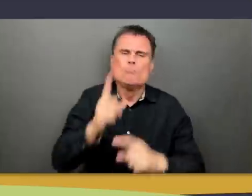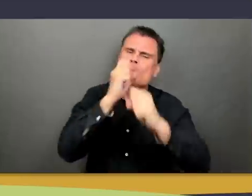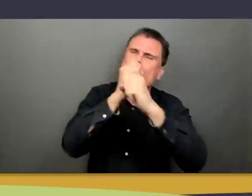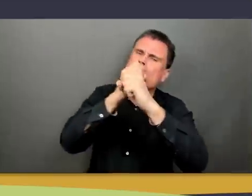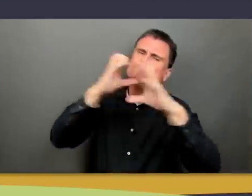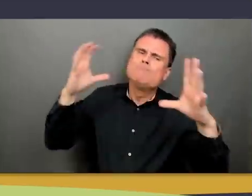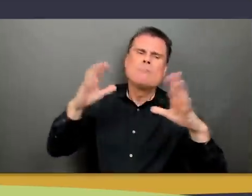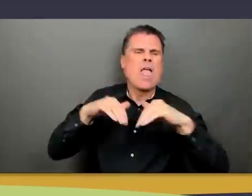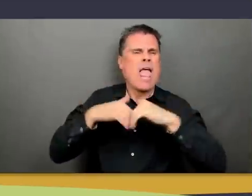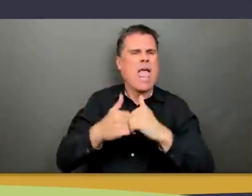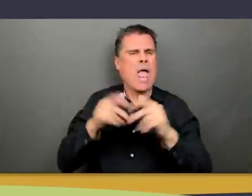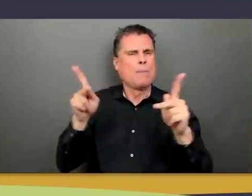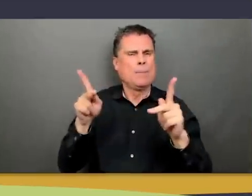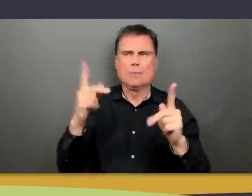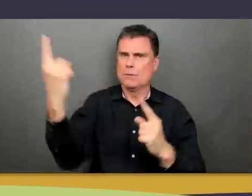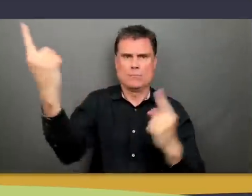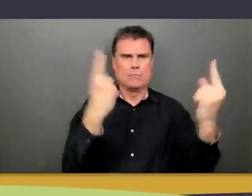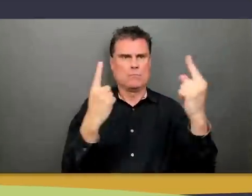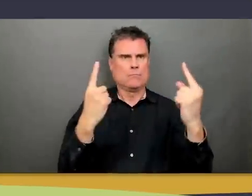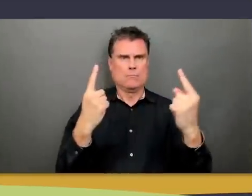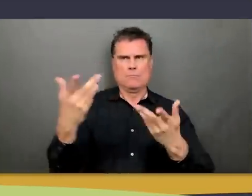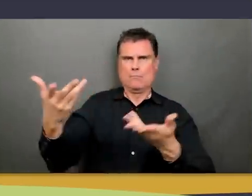chief.